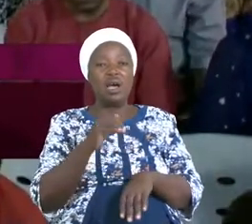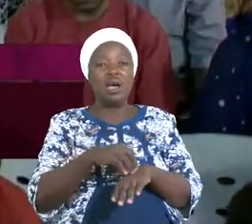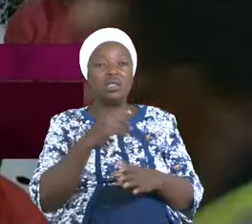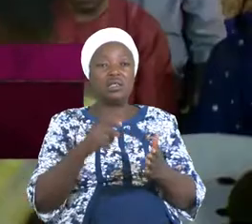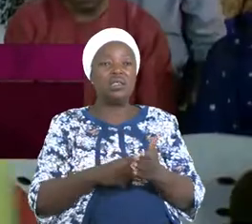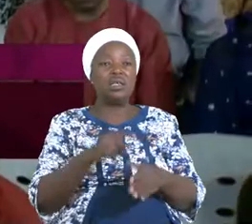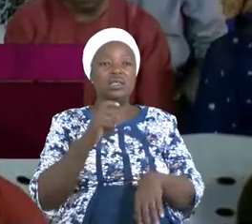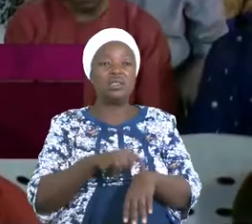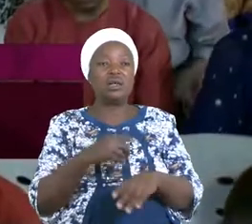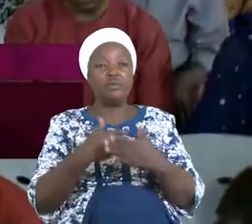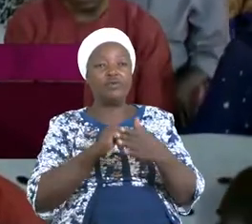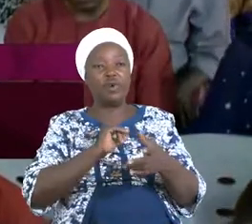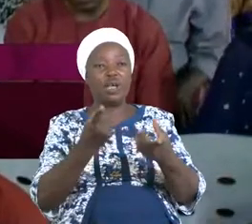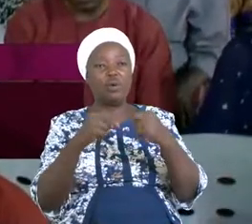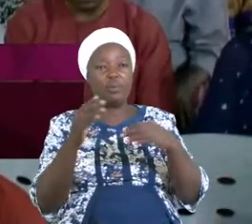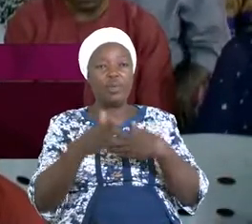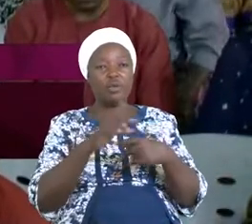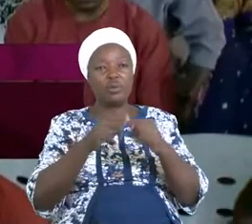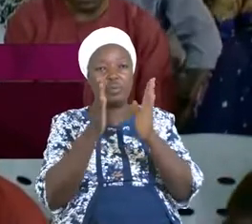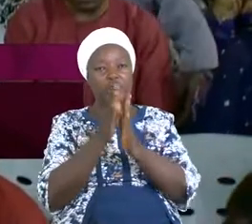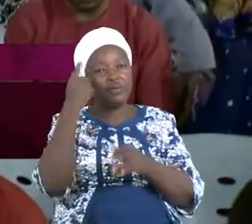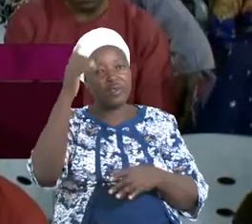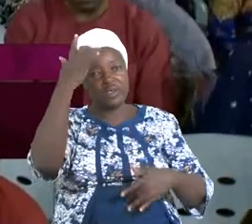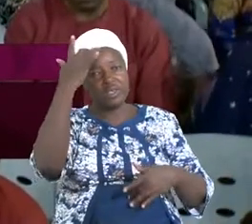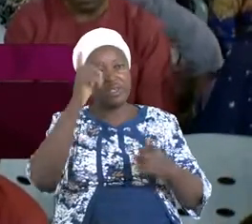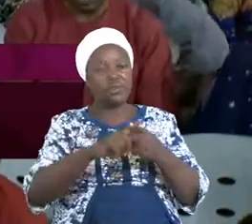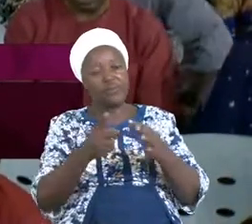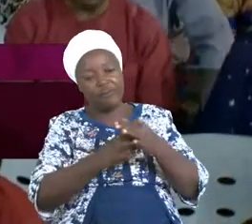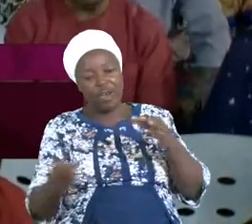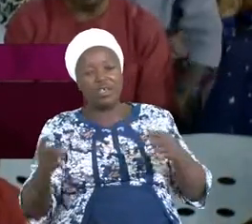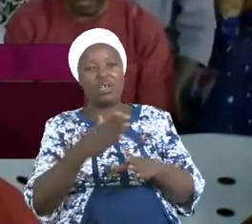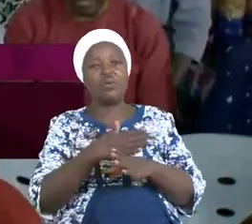come back to pray for your sicknesses to vanish away.